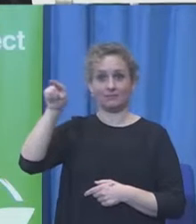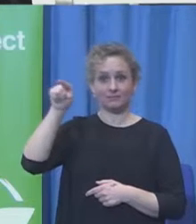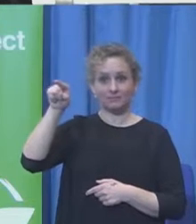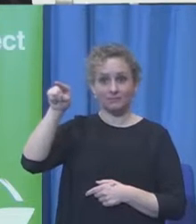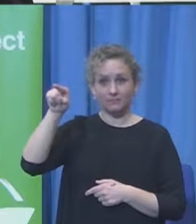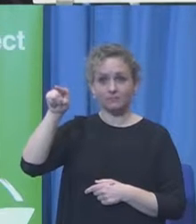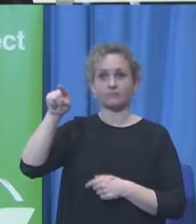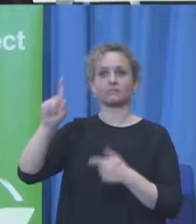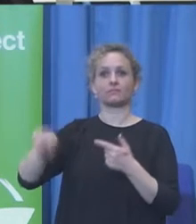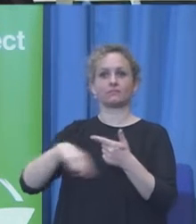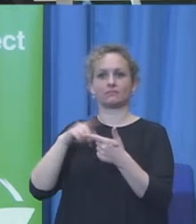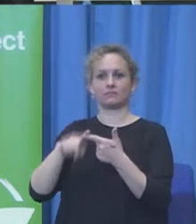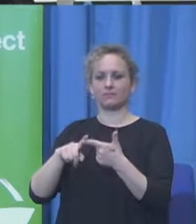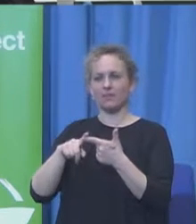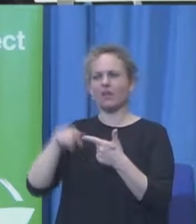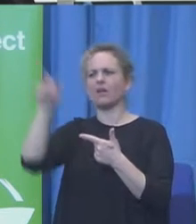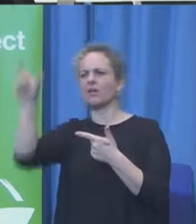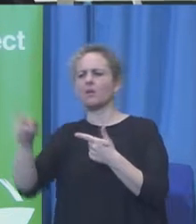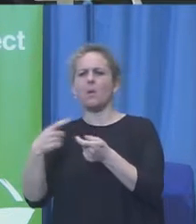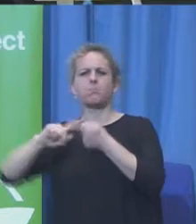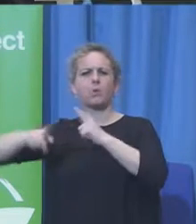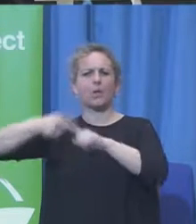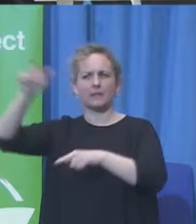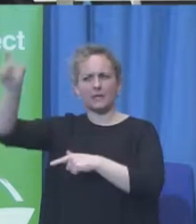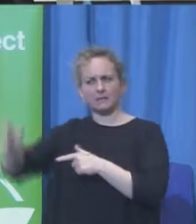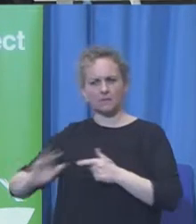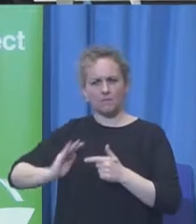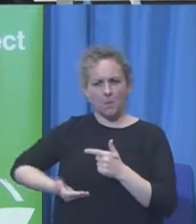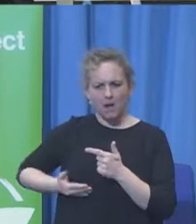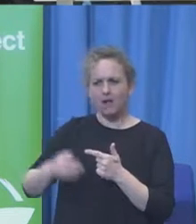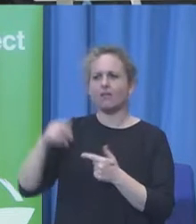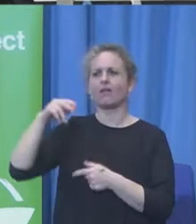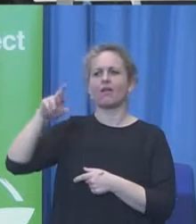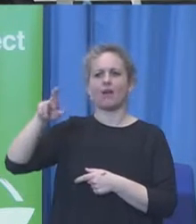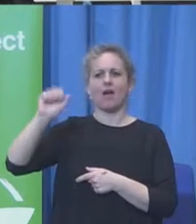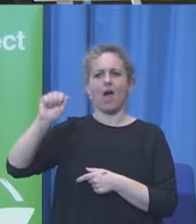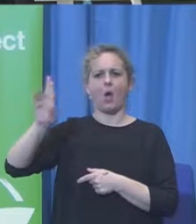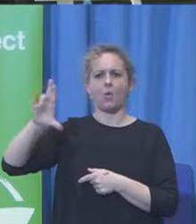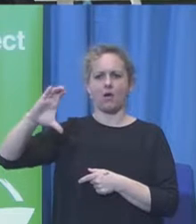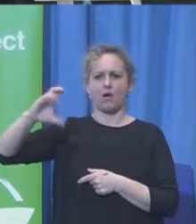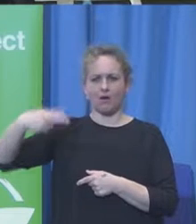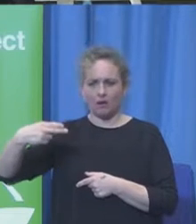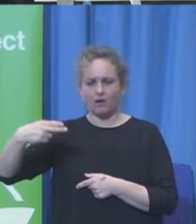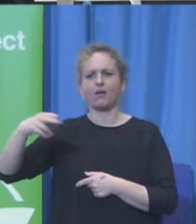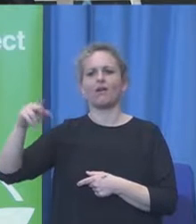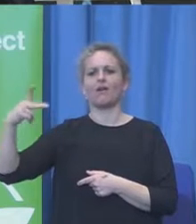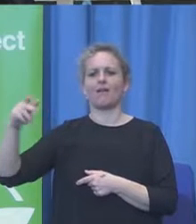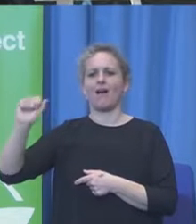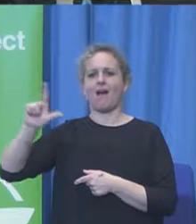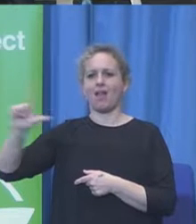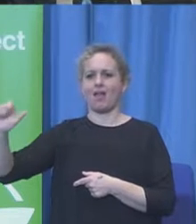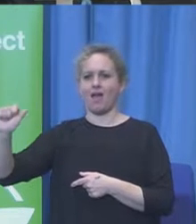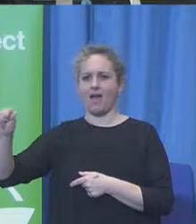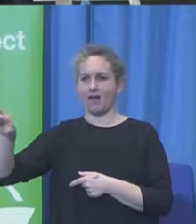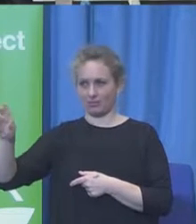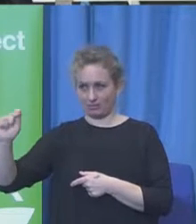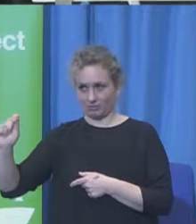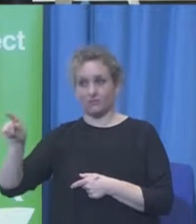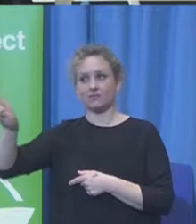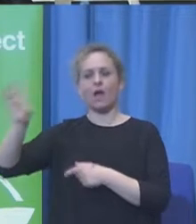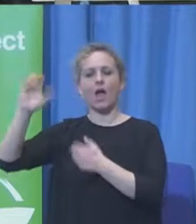daughter which is blind, who is blind, and she thought